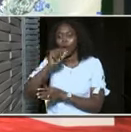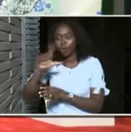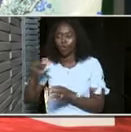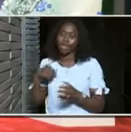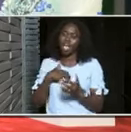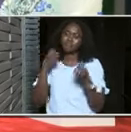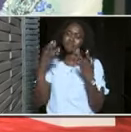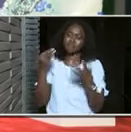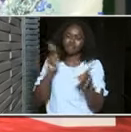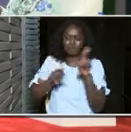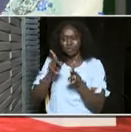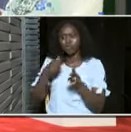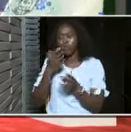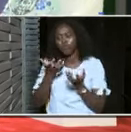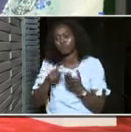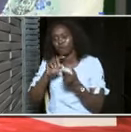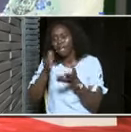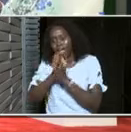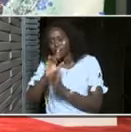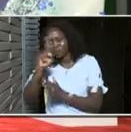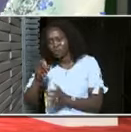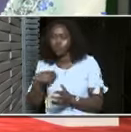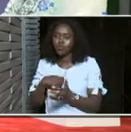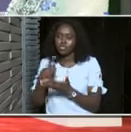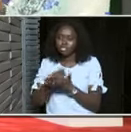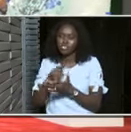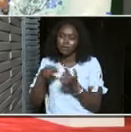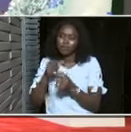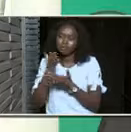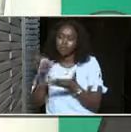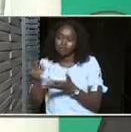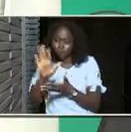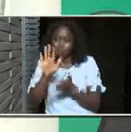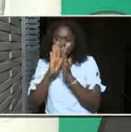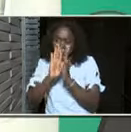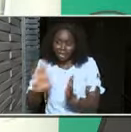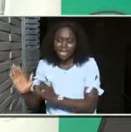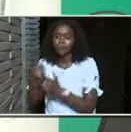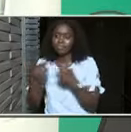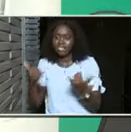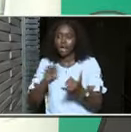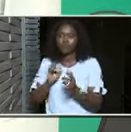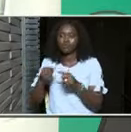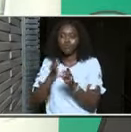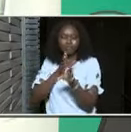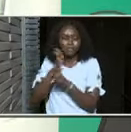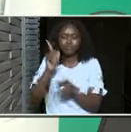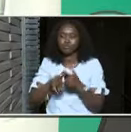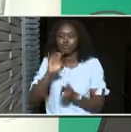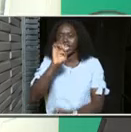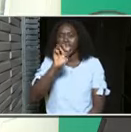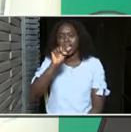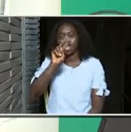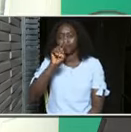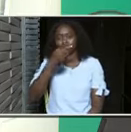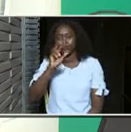an opportunity perhaps to talk about the cost of some of your plans. But for now, I want to go straight to Enugu, who are on standby, so that they